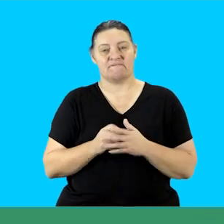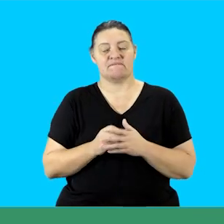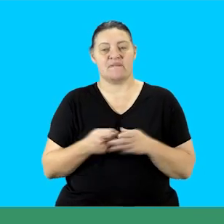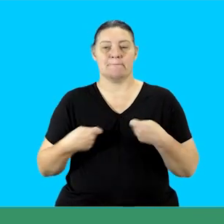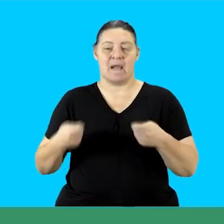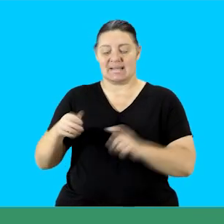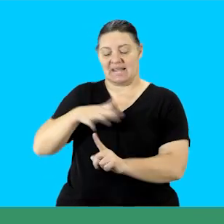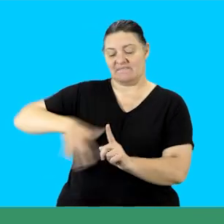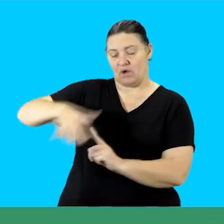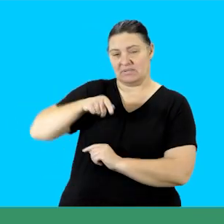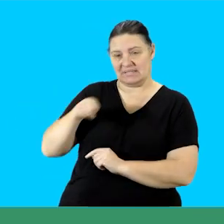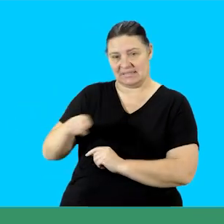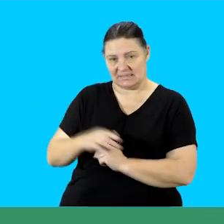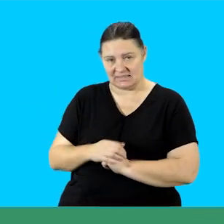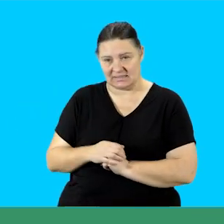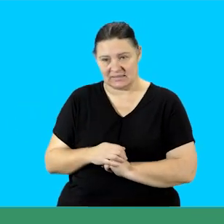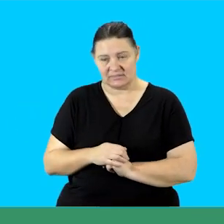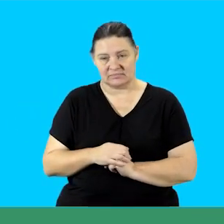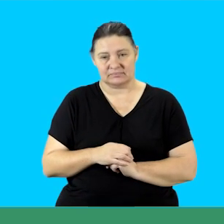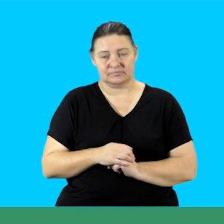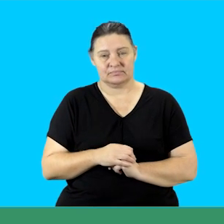Challenges of the market environment.